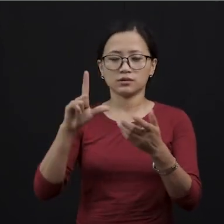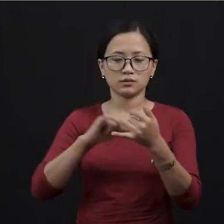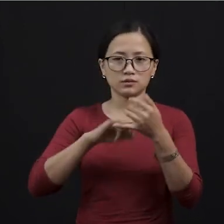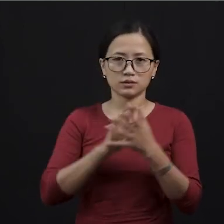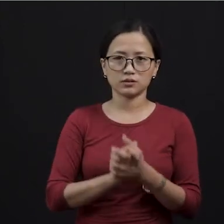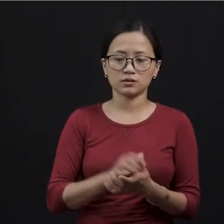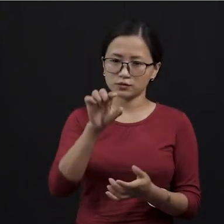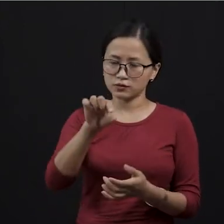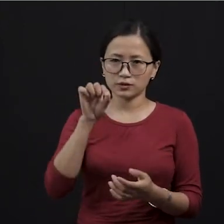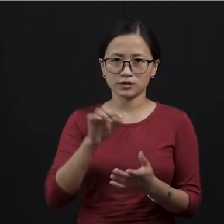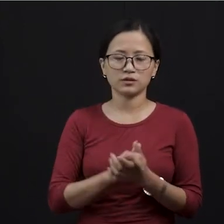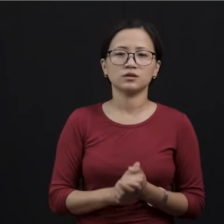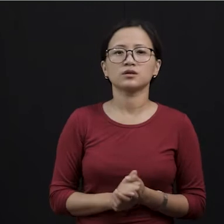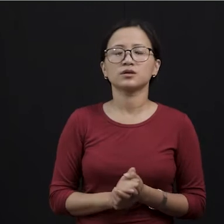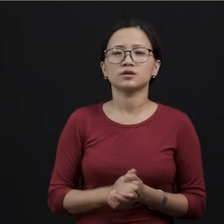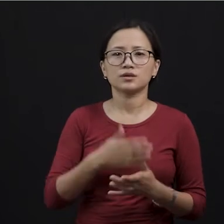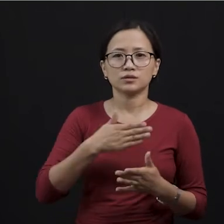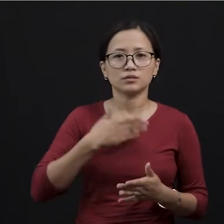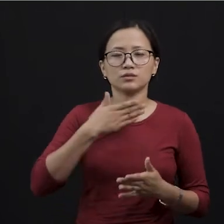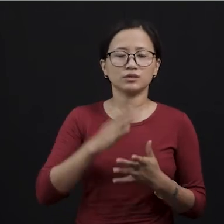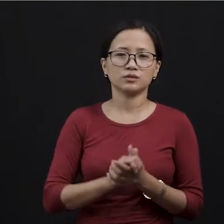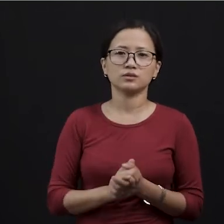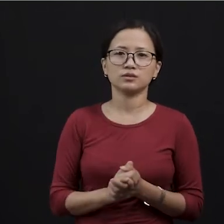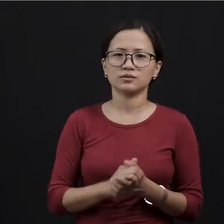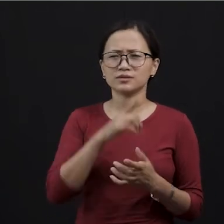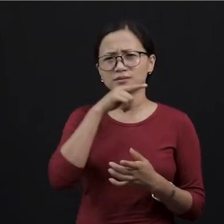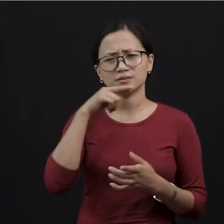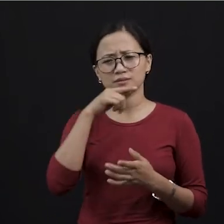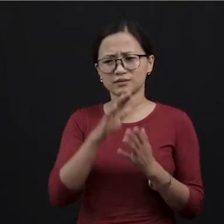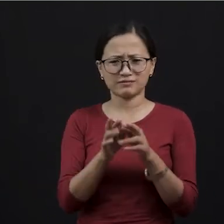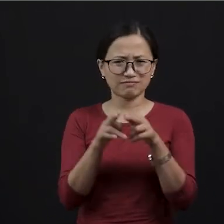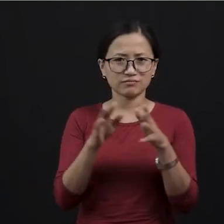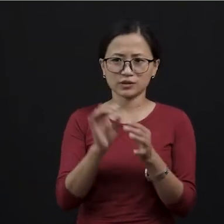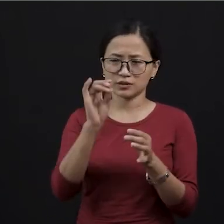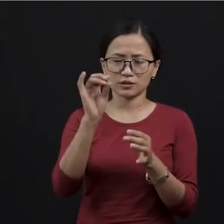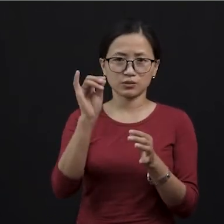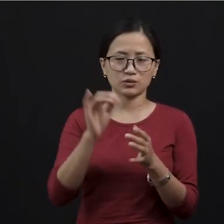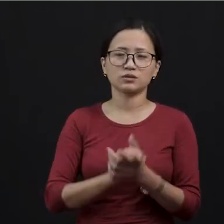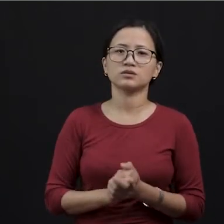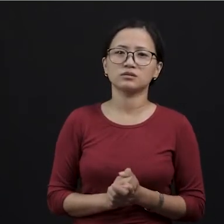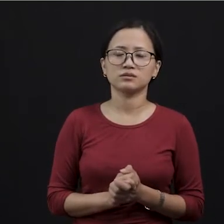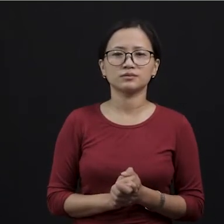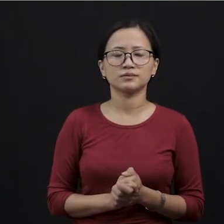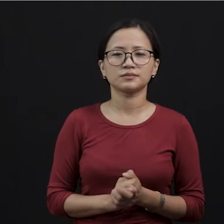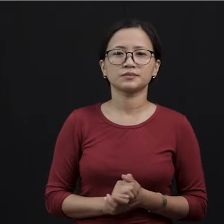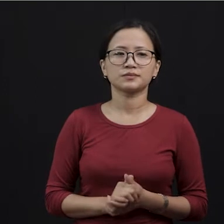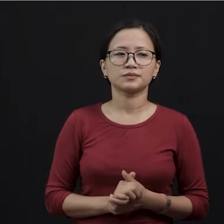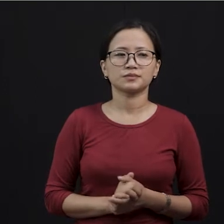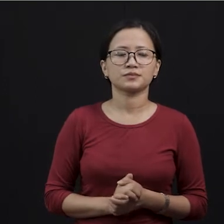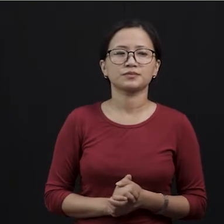flat part. Inside, you will find, red comb-like structures. Yes or no? Those are known as